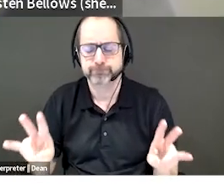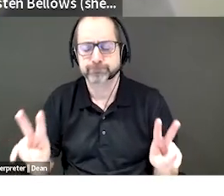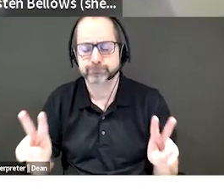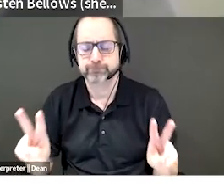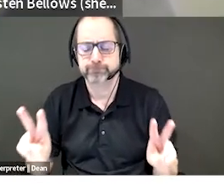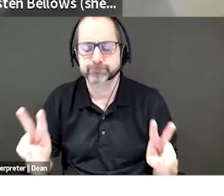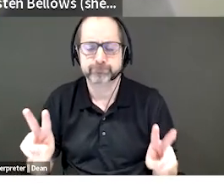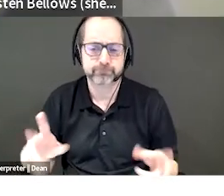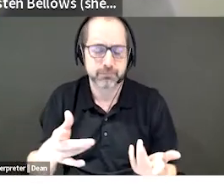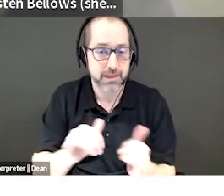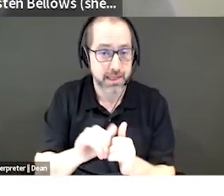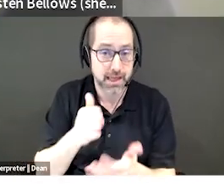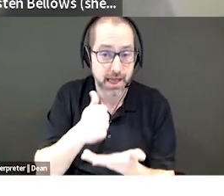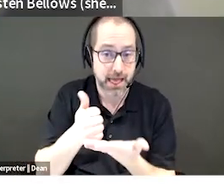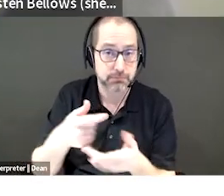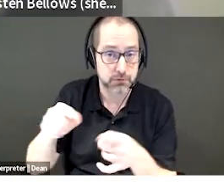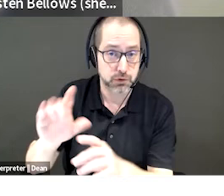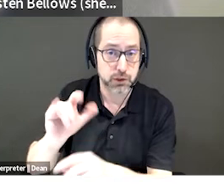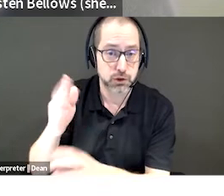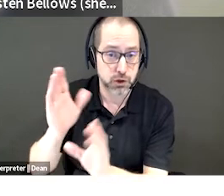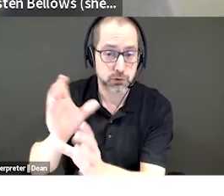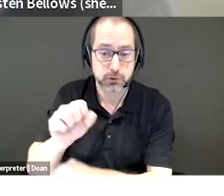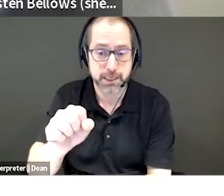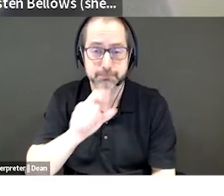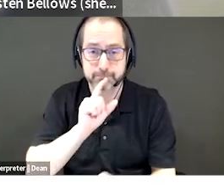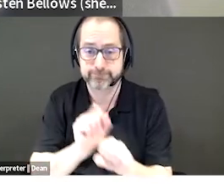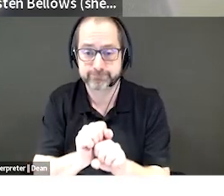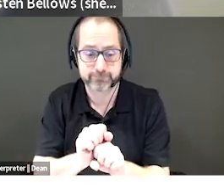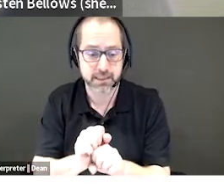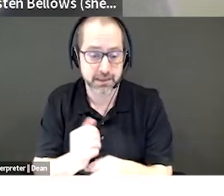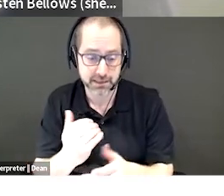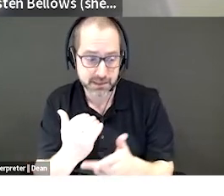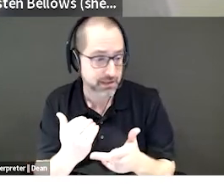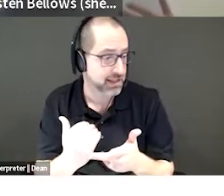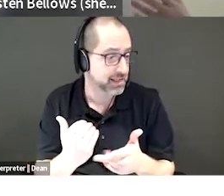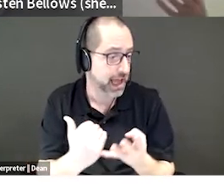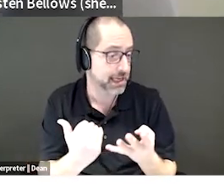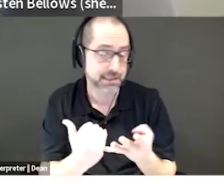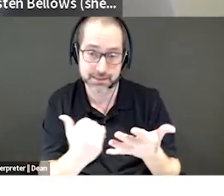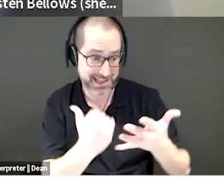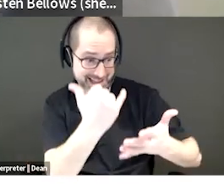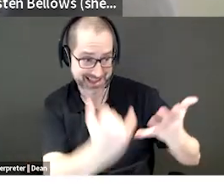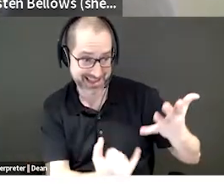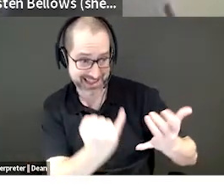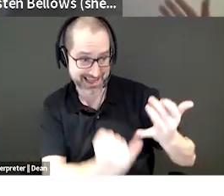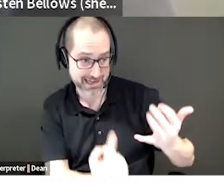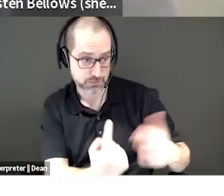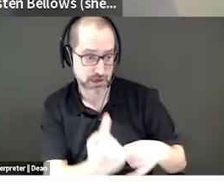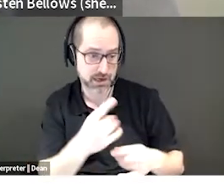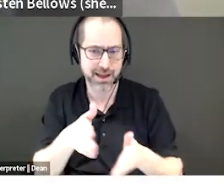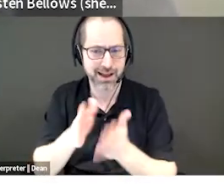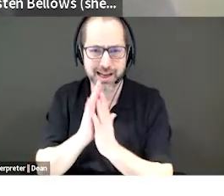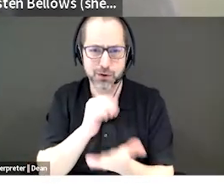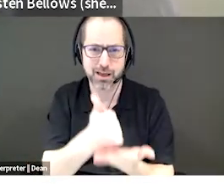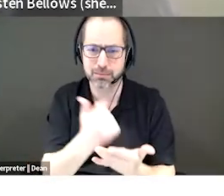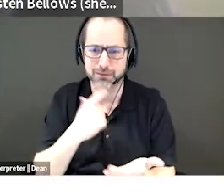sure. I agree. And then the last one would be ask for help. So like if you need help proofreading, ask someone